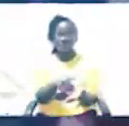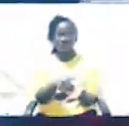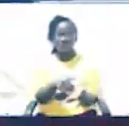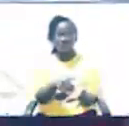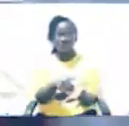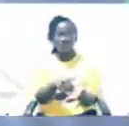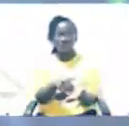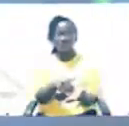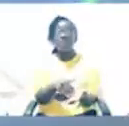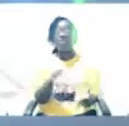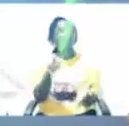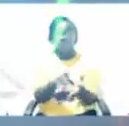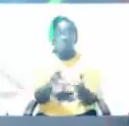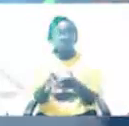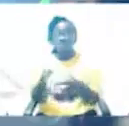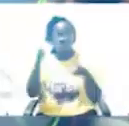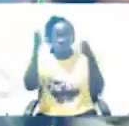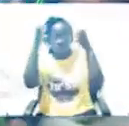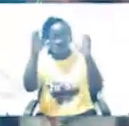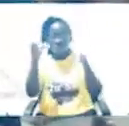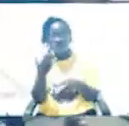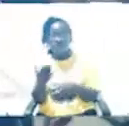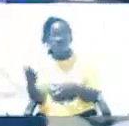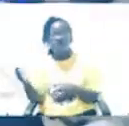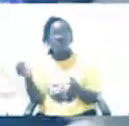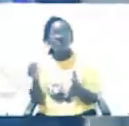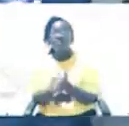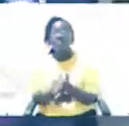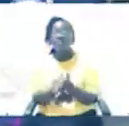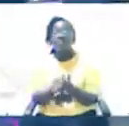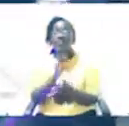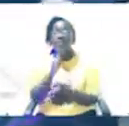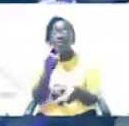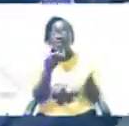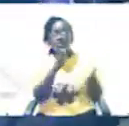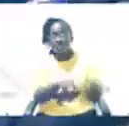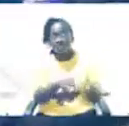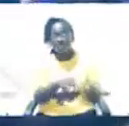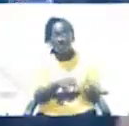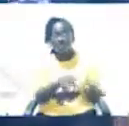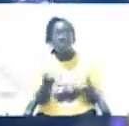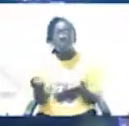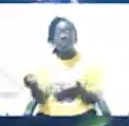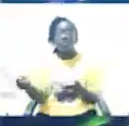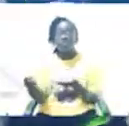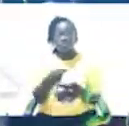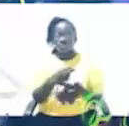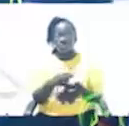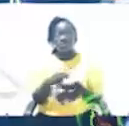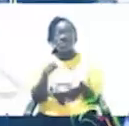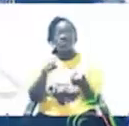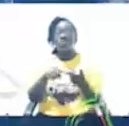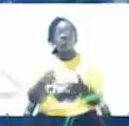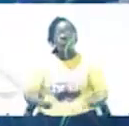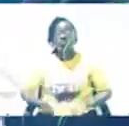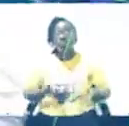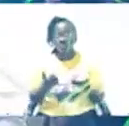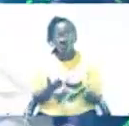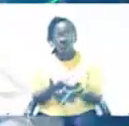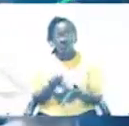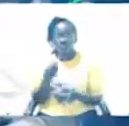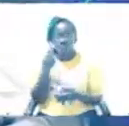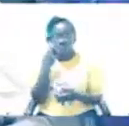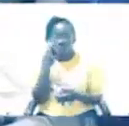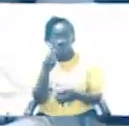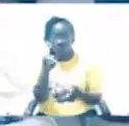thing that are dead back to life. You see, your life is decay.